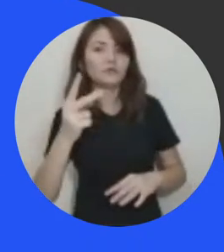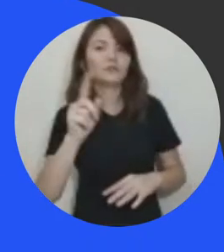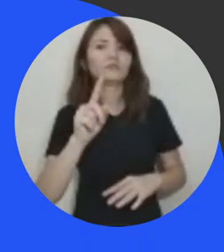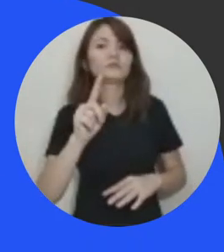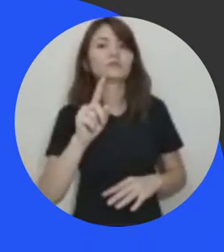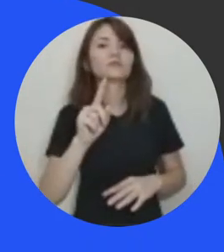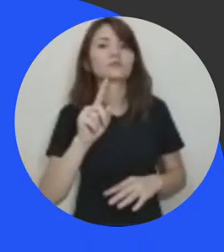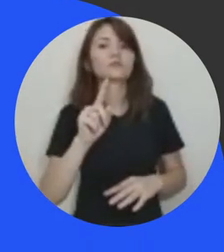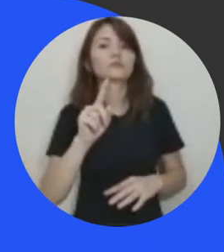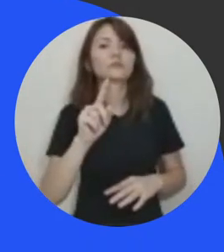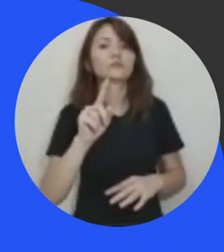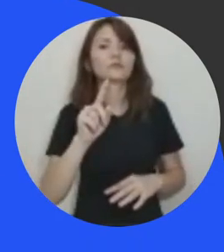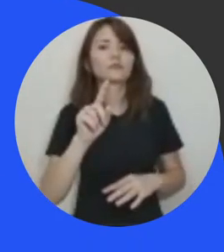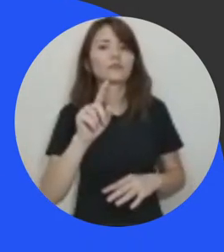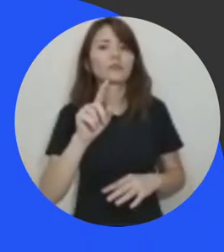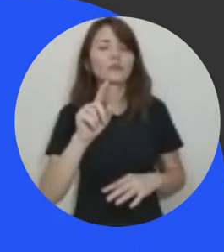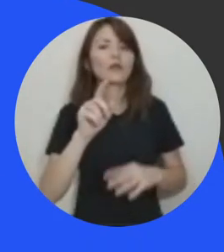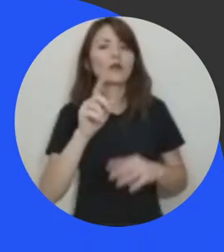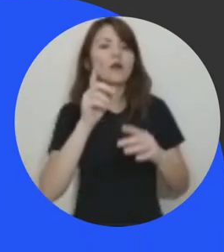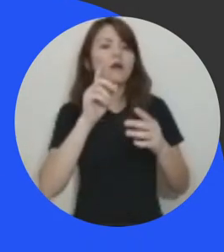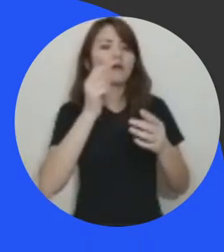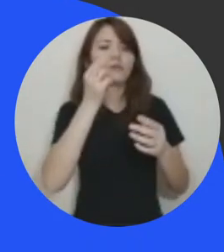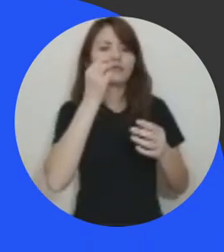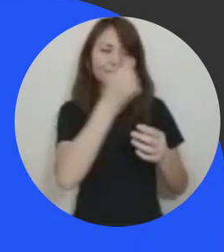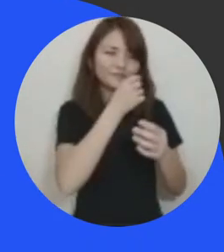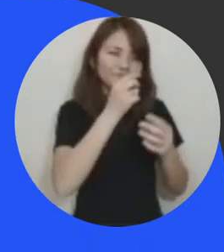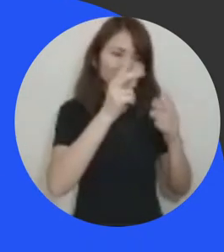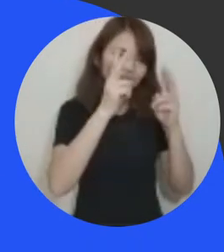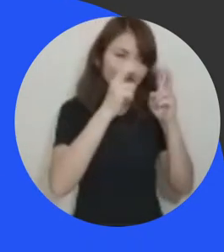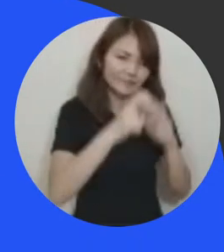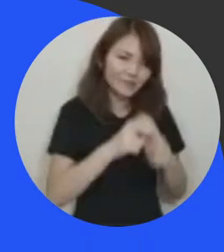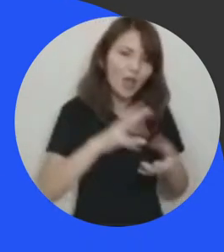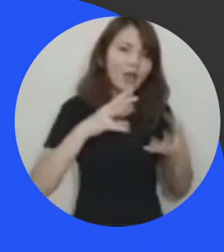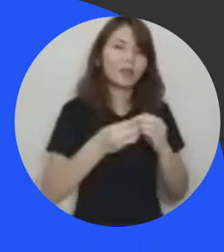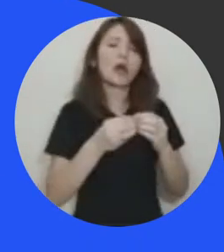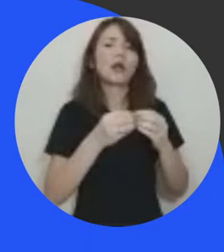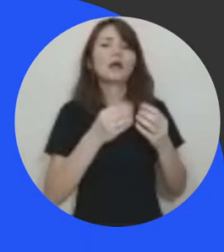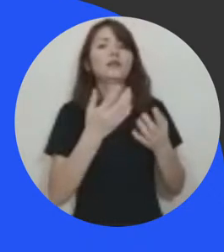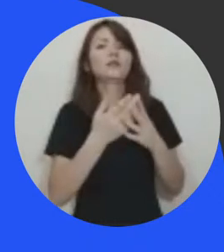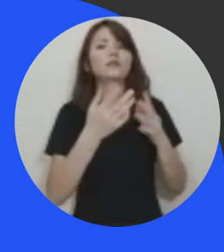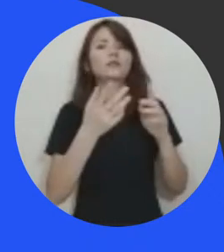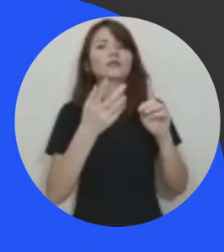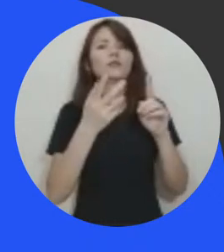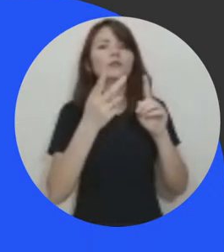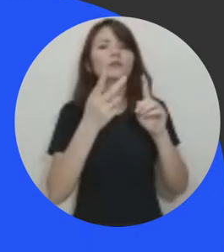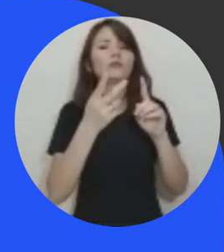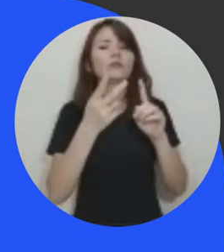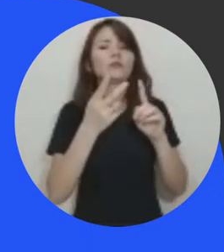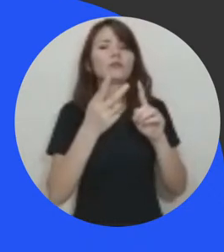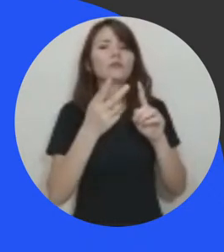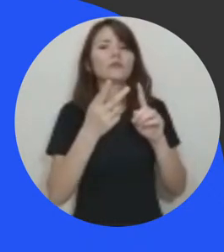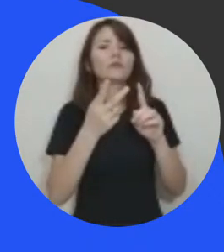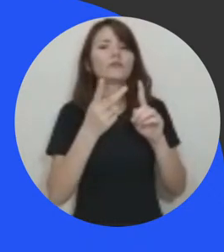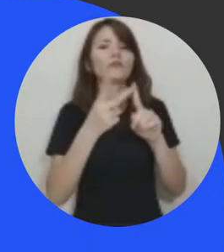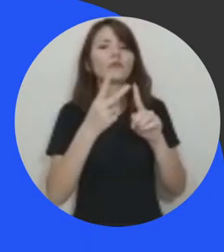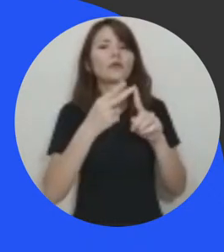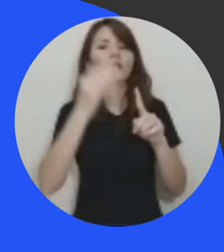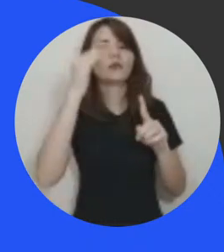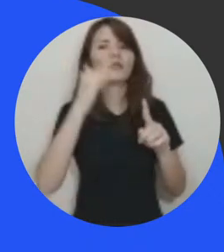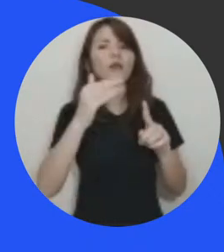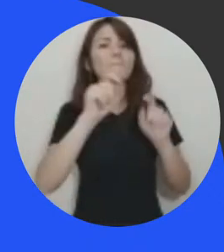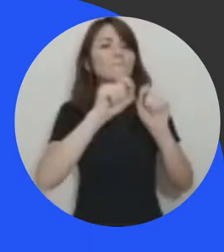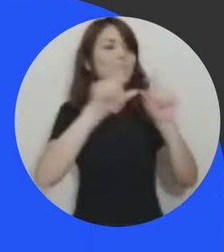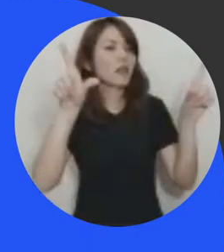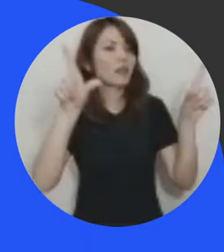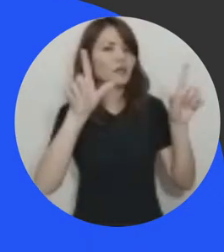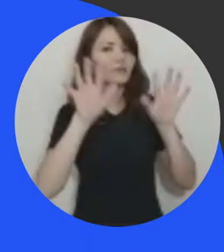the acute hospital, and then the third column is the community hospital. And what we saw was that there was one particular group which I've